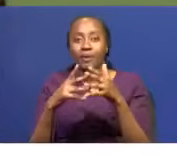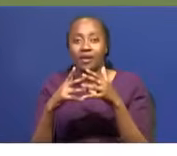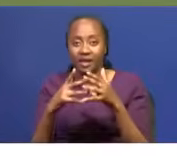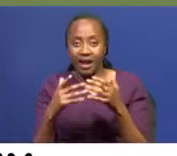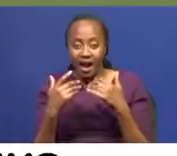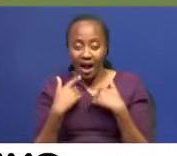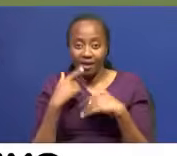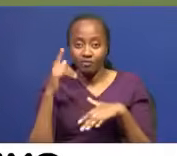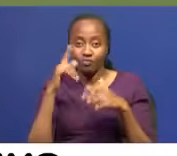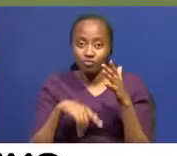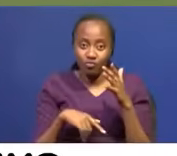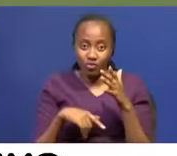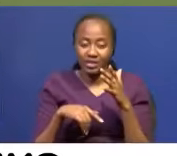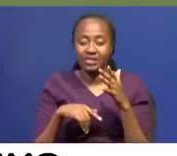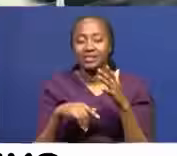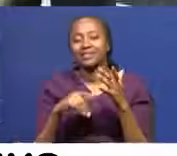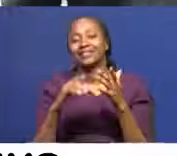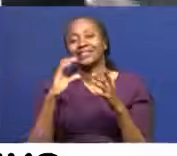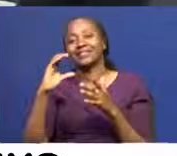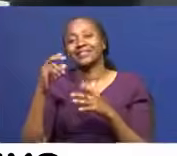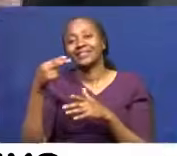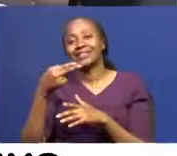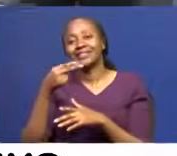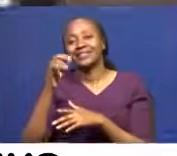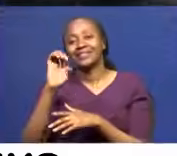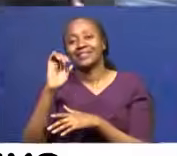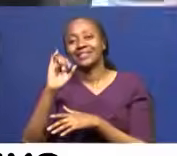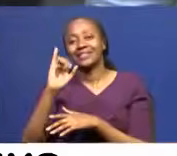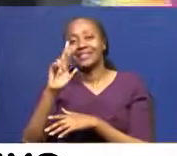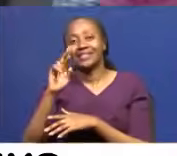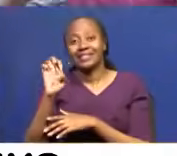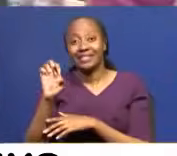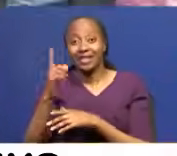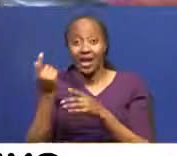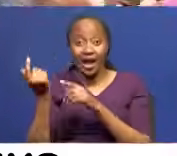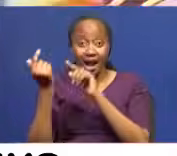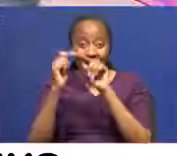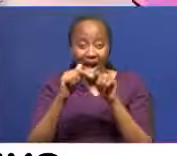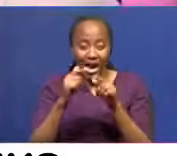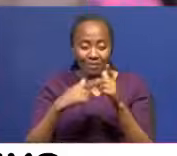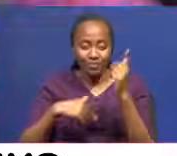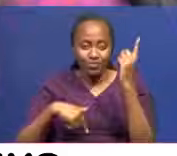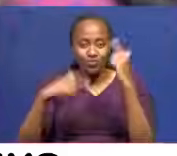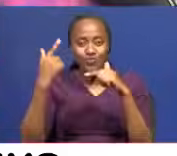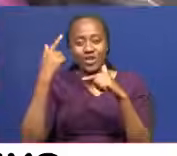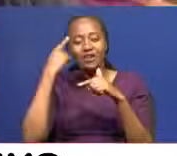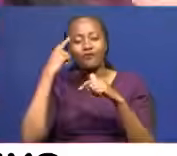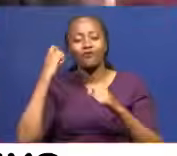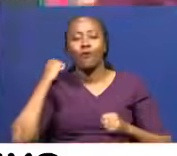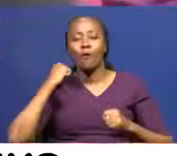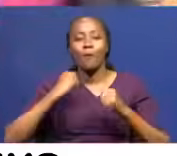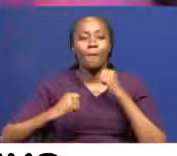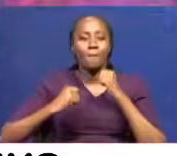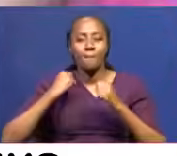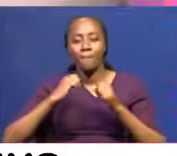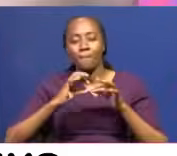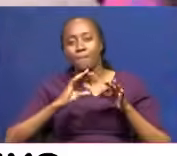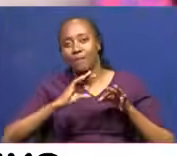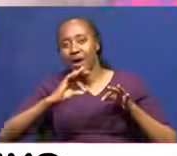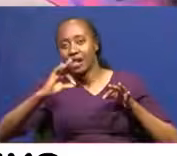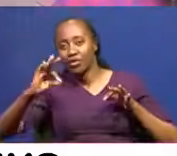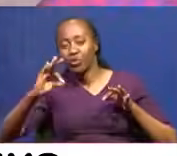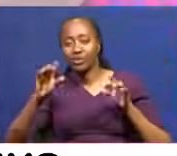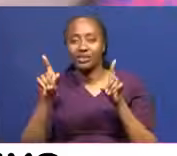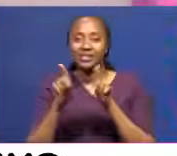Jepchirchir jetted back in the country to a heroic welcome after a triumph in the women's marathon, where she won gold with a season